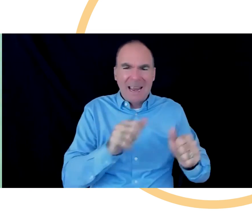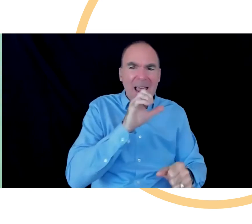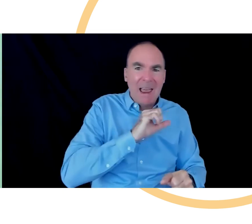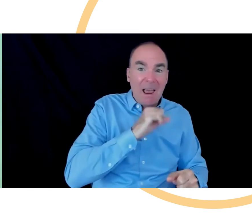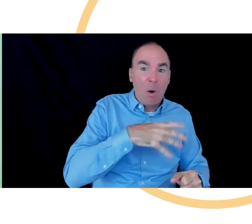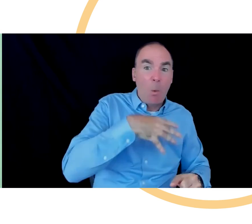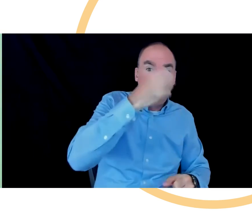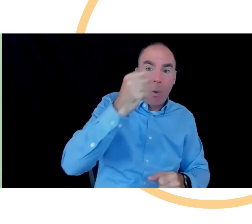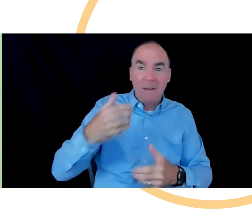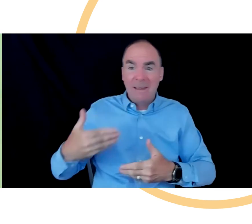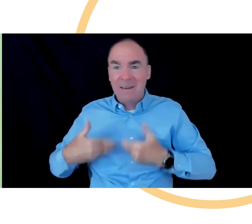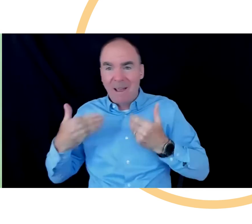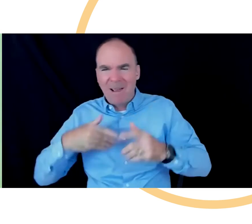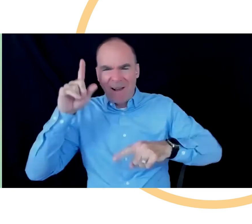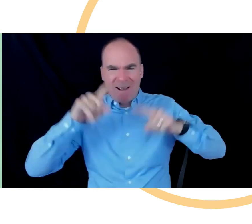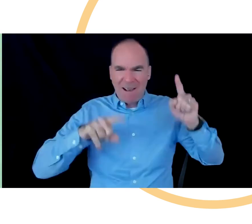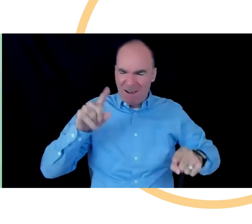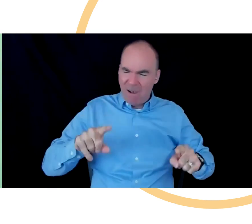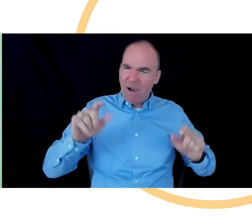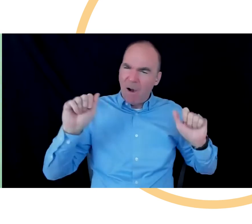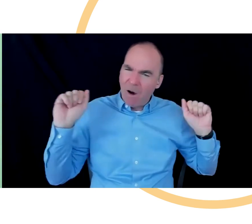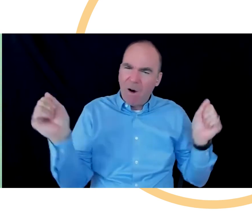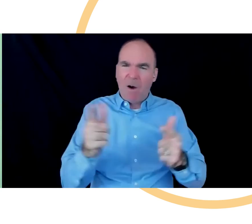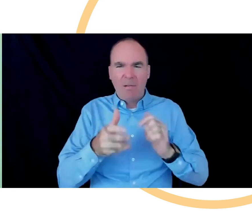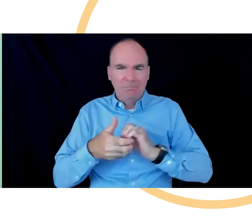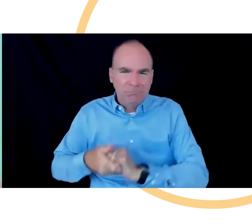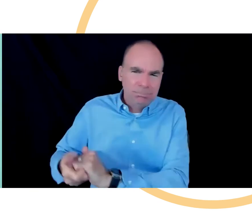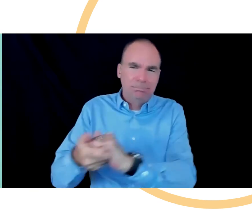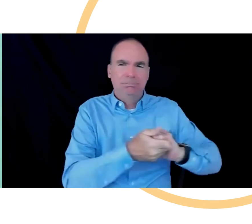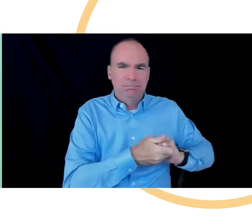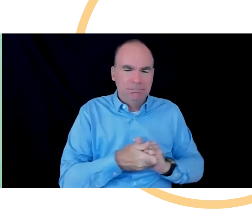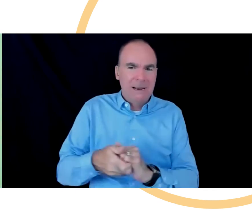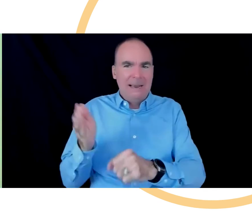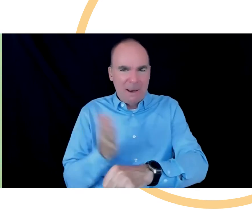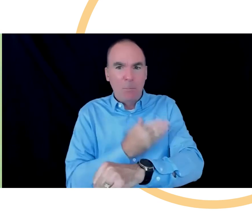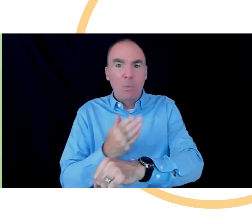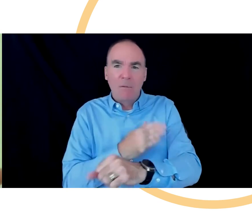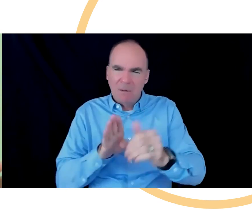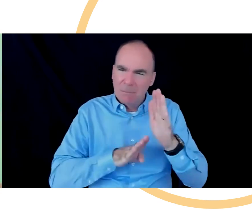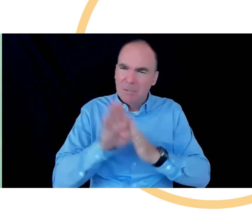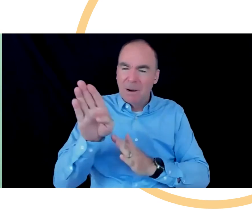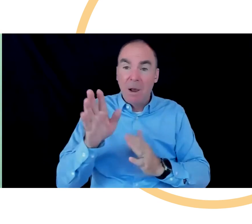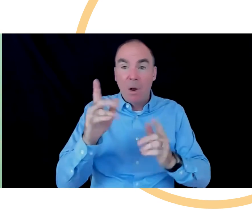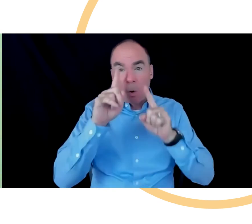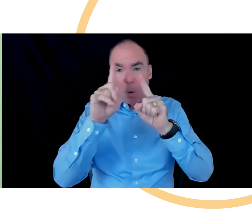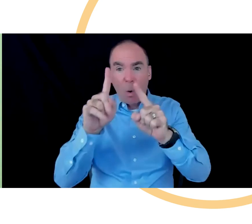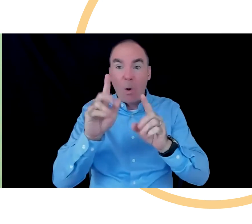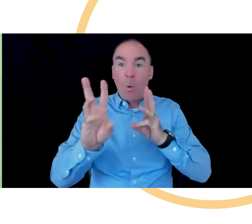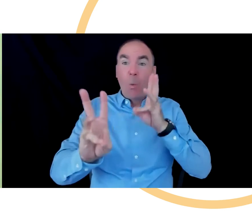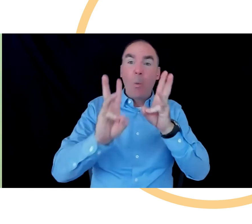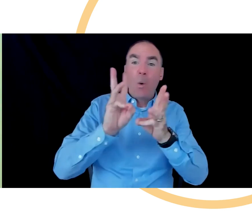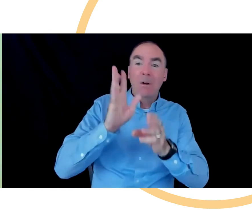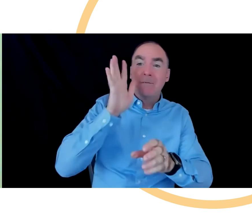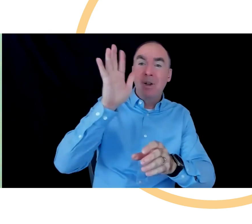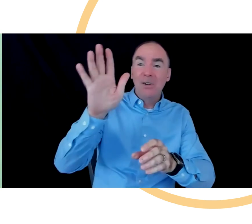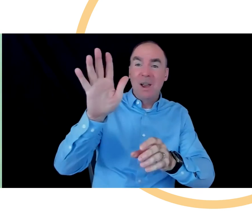advancement of humankind. It's time that we create a world for all ages so that no one is left behind. By